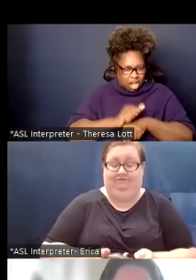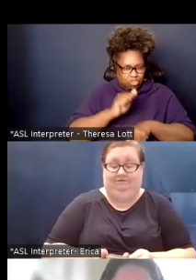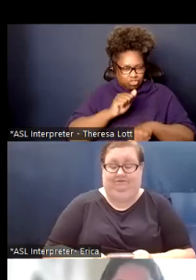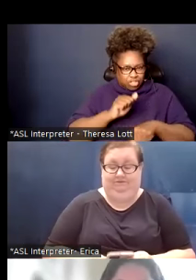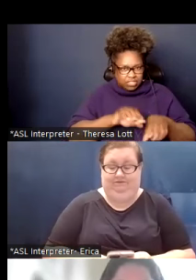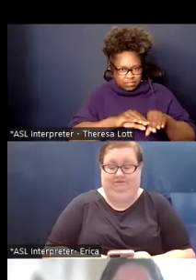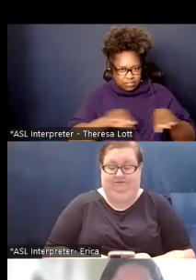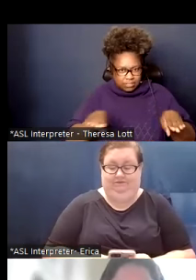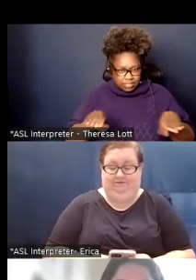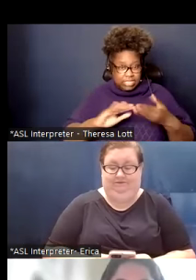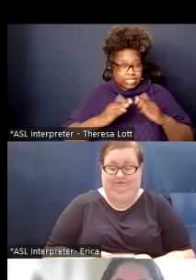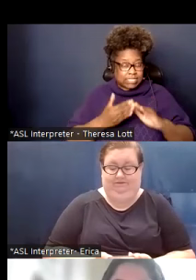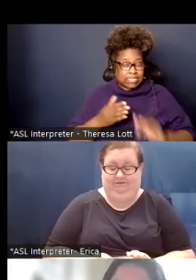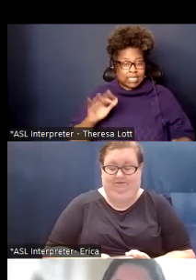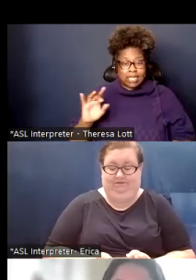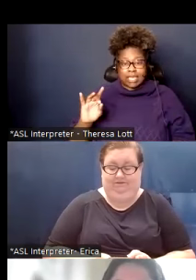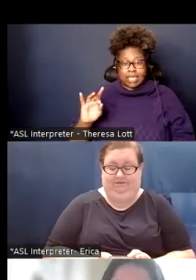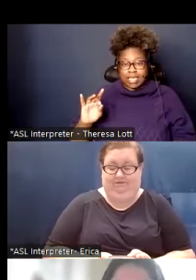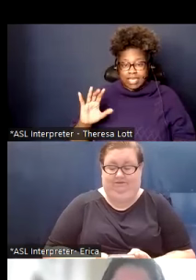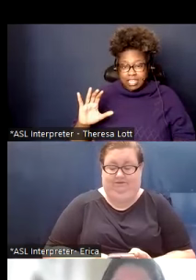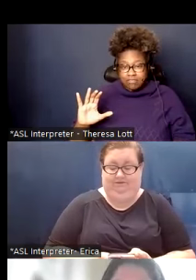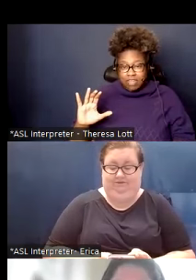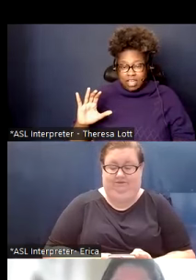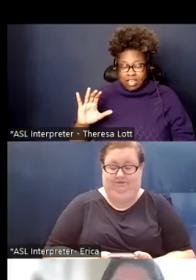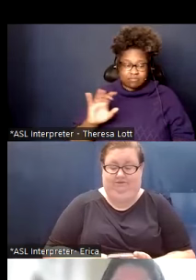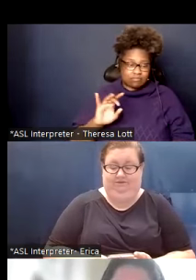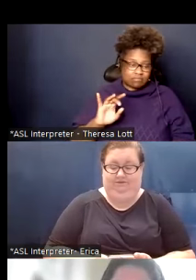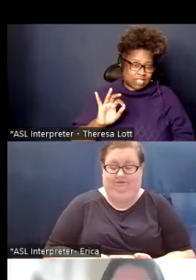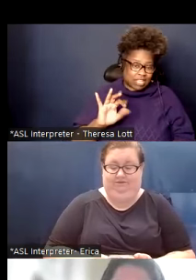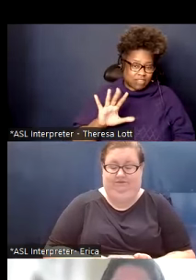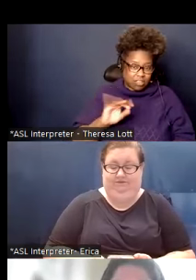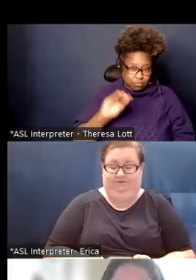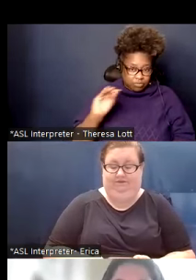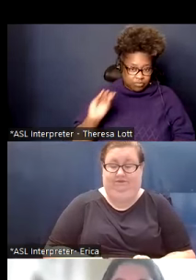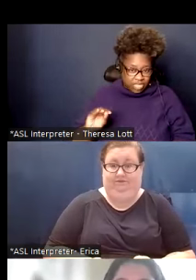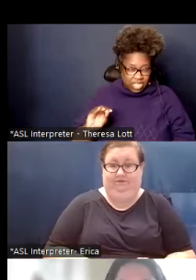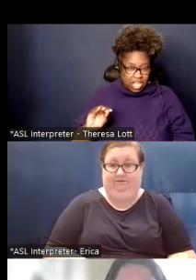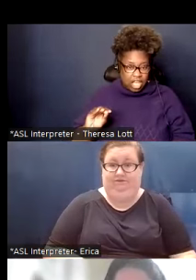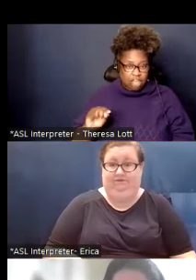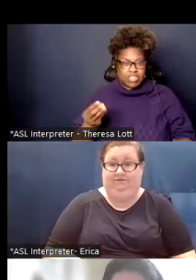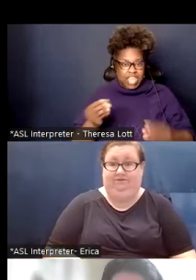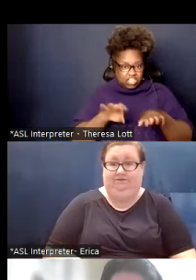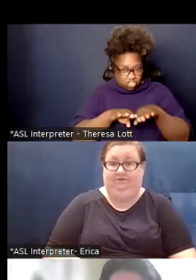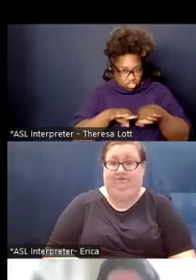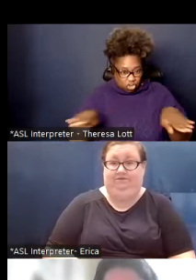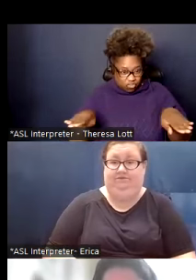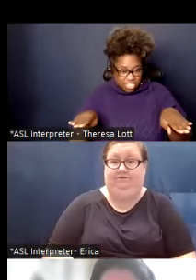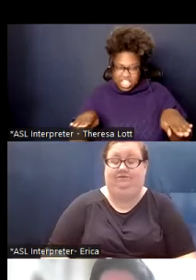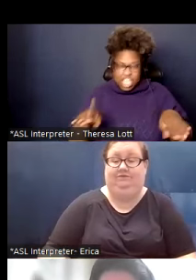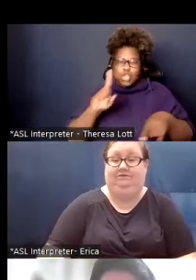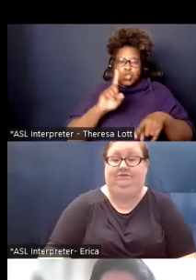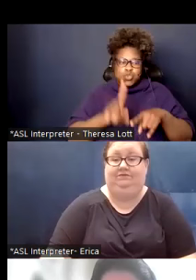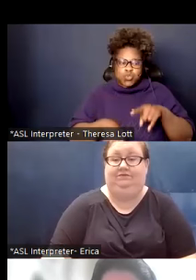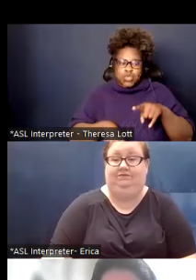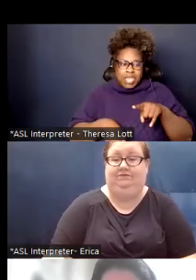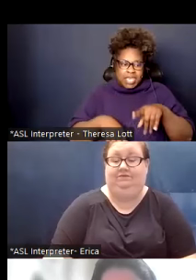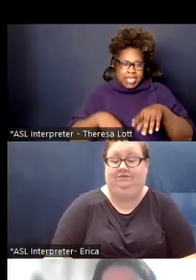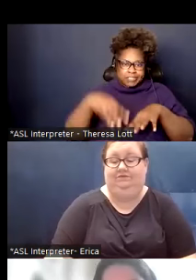range from 85 to 99% of impervious surface coverage, which you can see in the salmon coloring on the